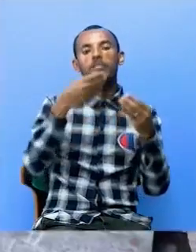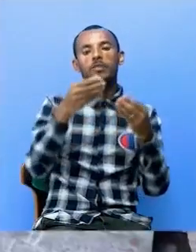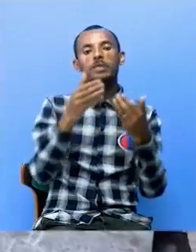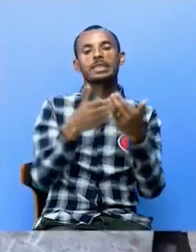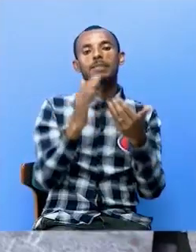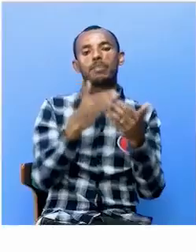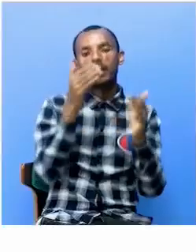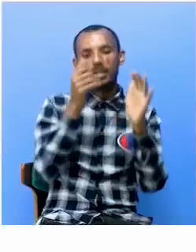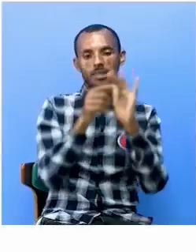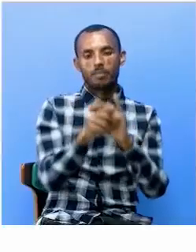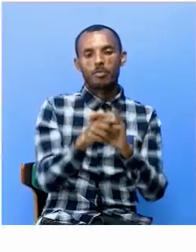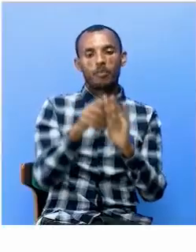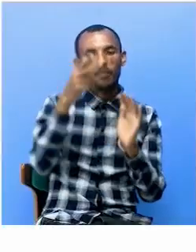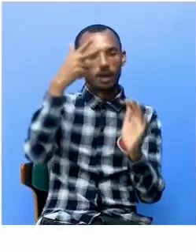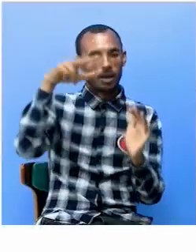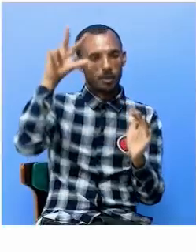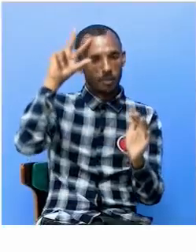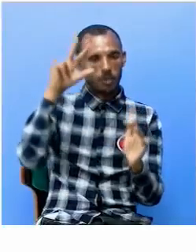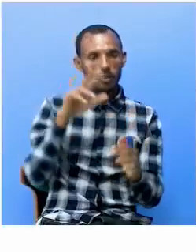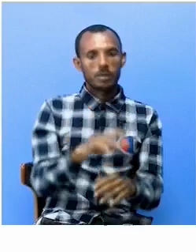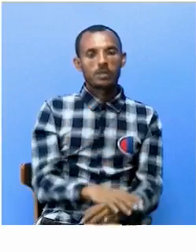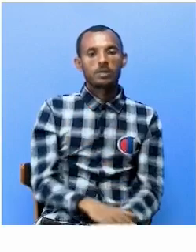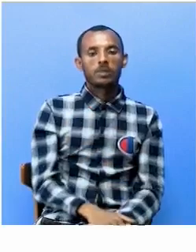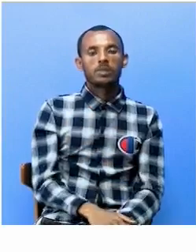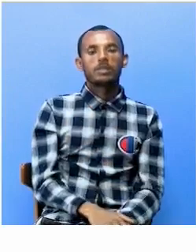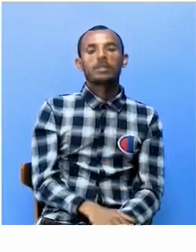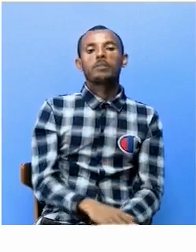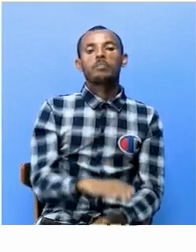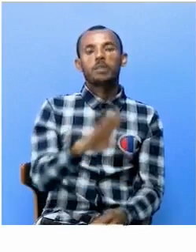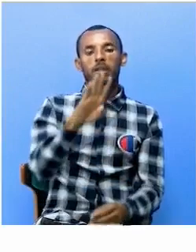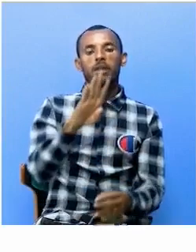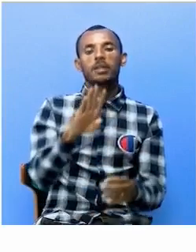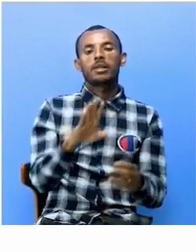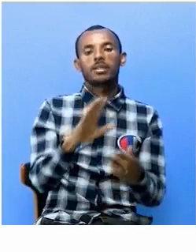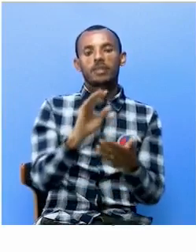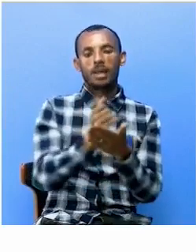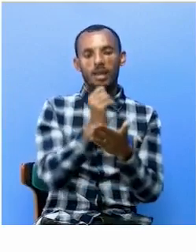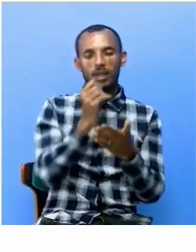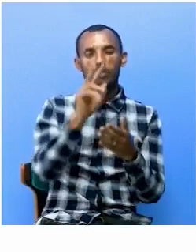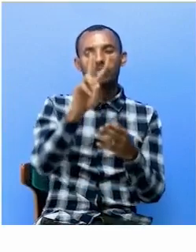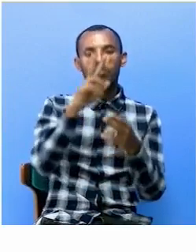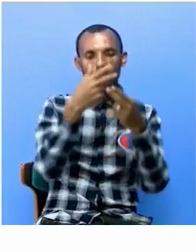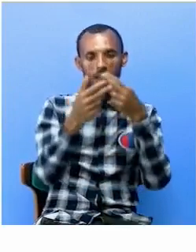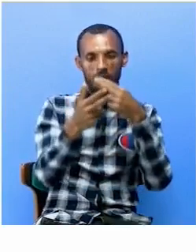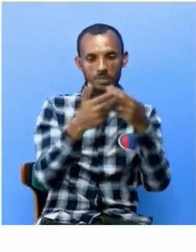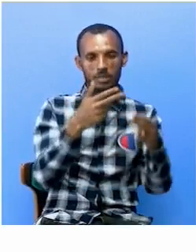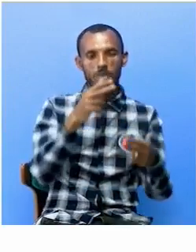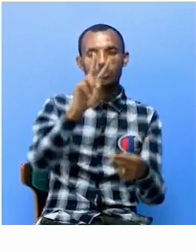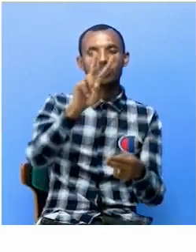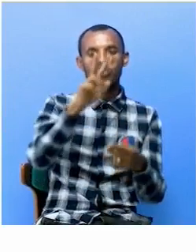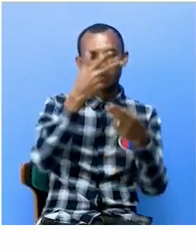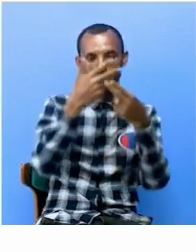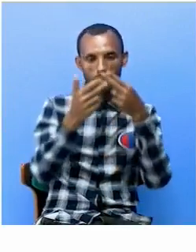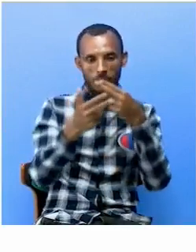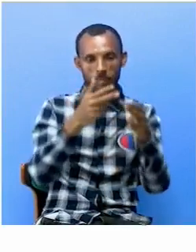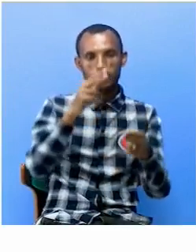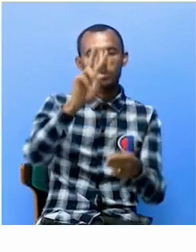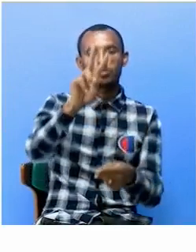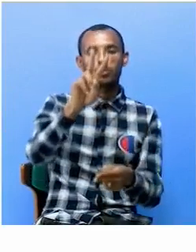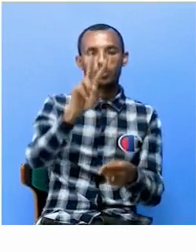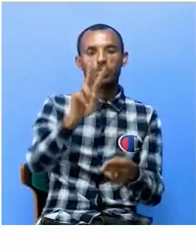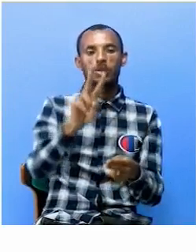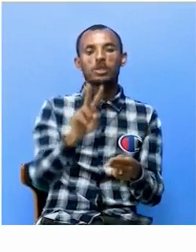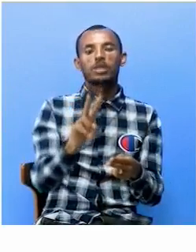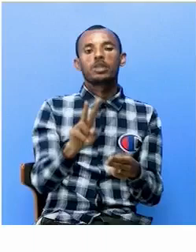simple examples of cubes. Take 2 times 2 times 2, which is